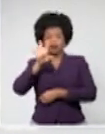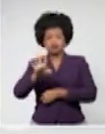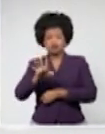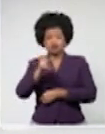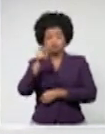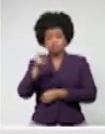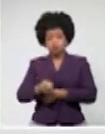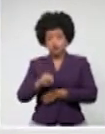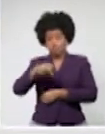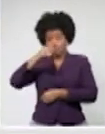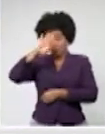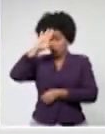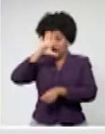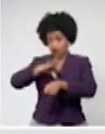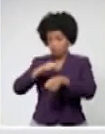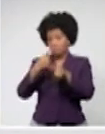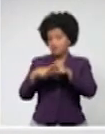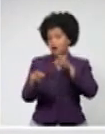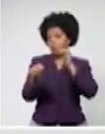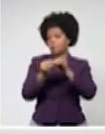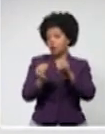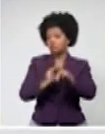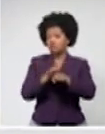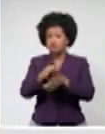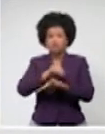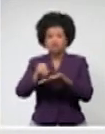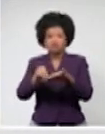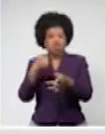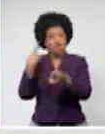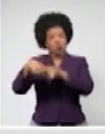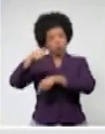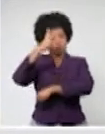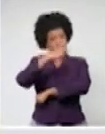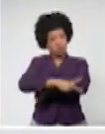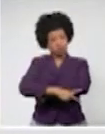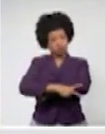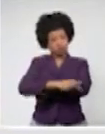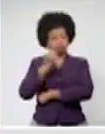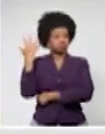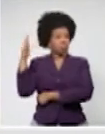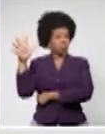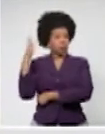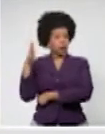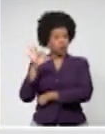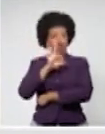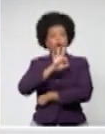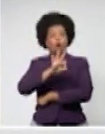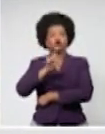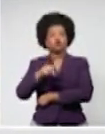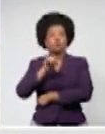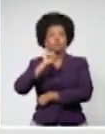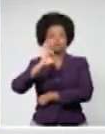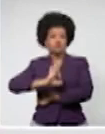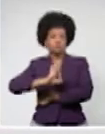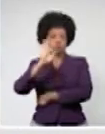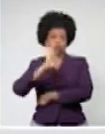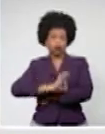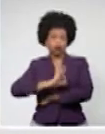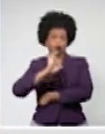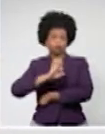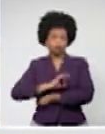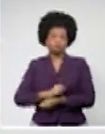32 of the new cases are asymptomatic. That means that the 55.7% of all confirmed cases in Cuba have